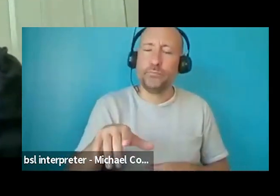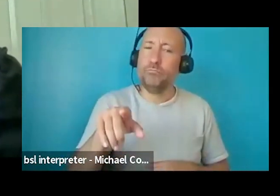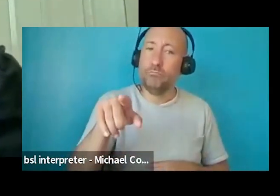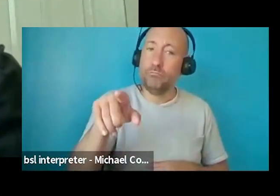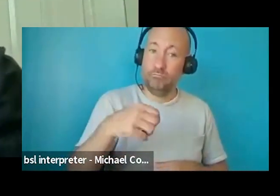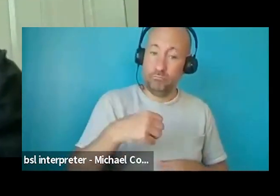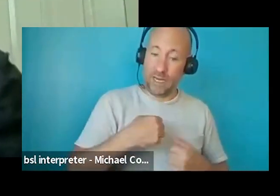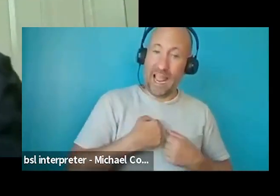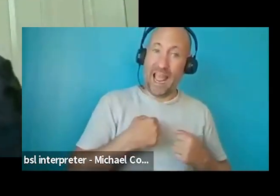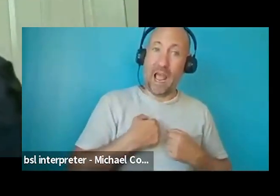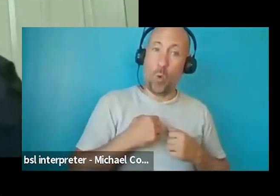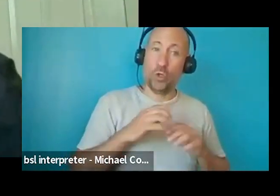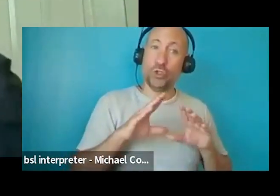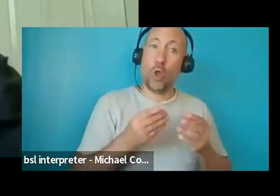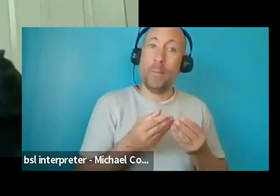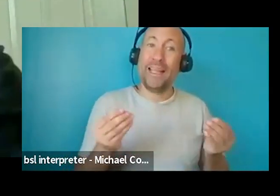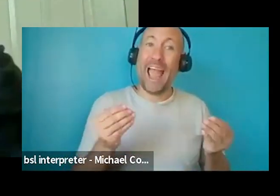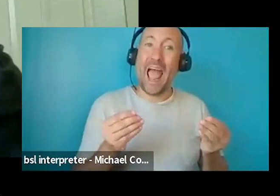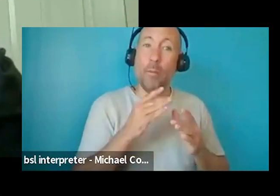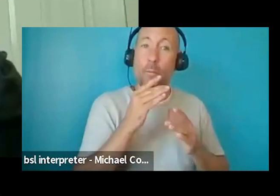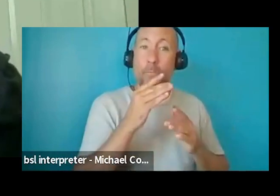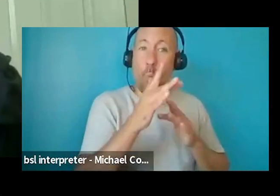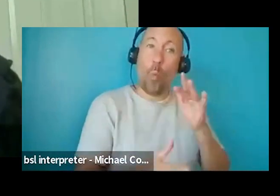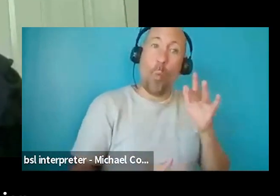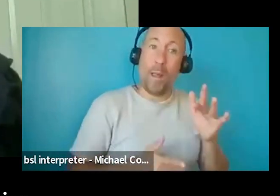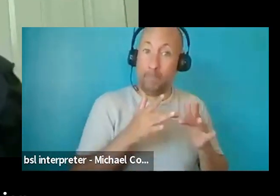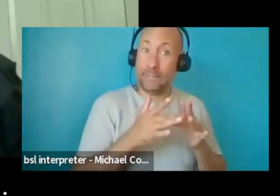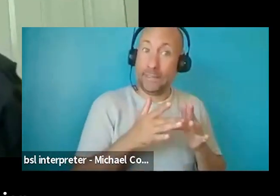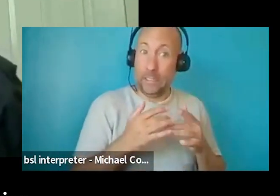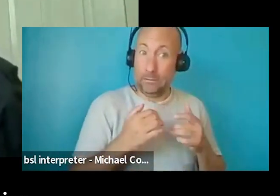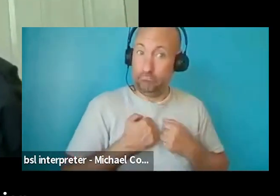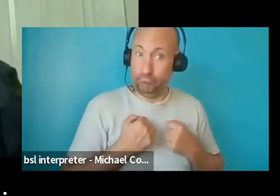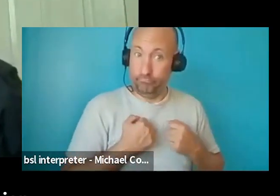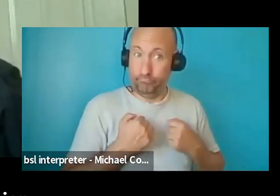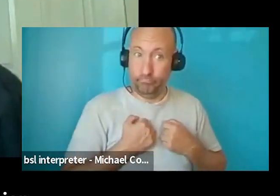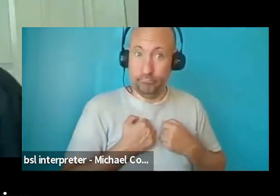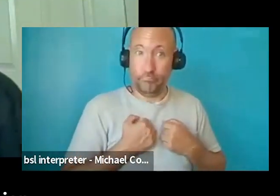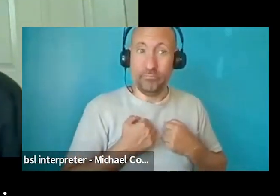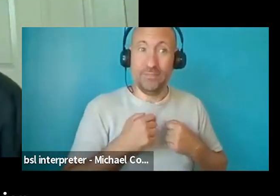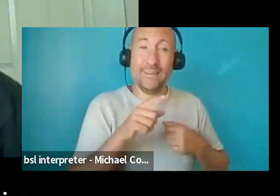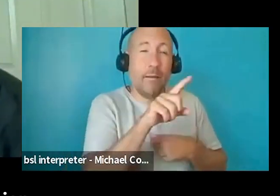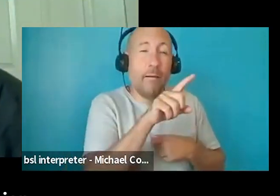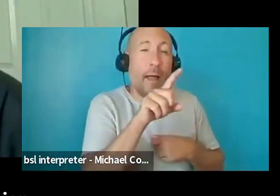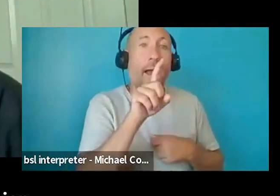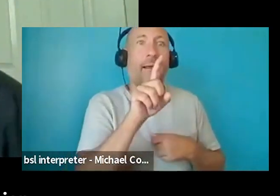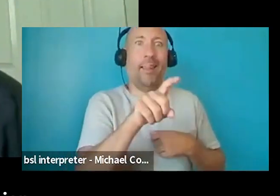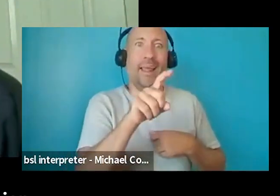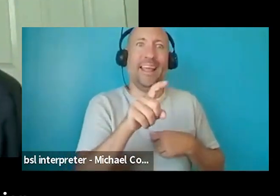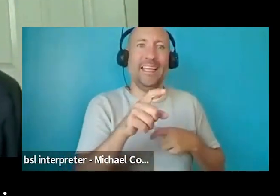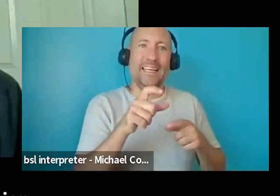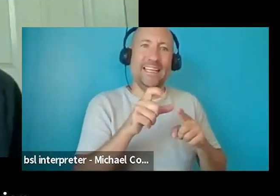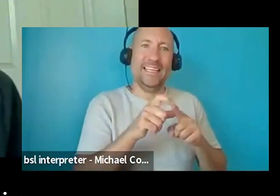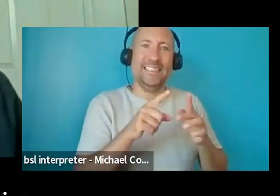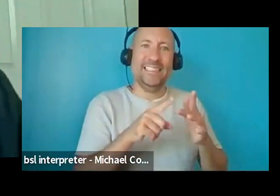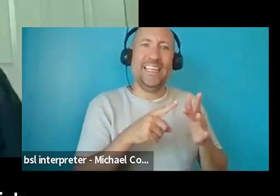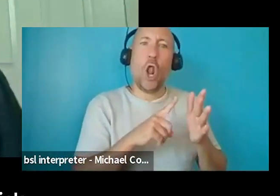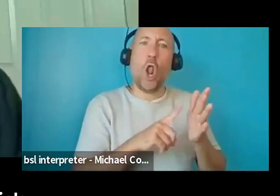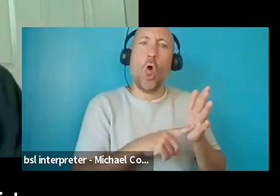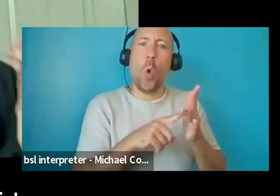our website, Stopgap Dance Company's website, and Open Dialogo Artist Residency